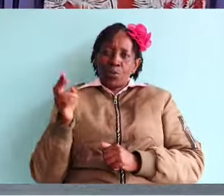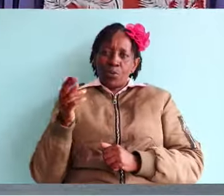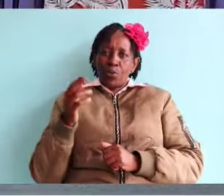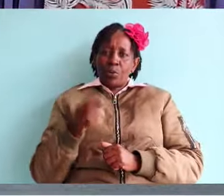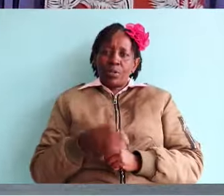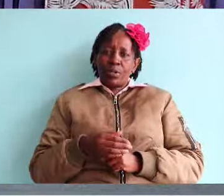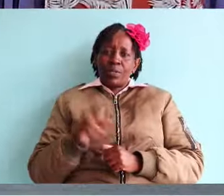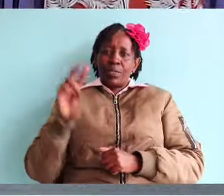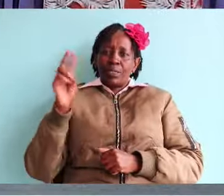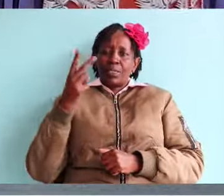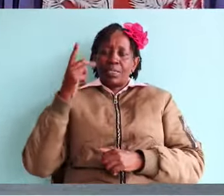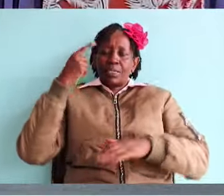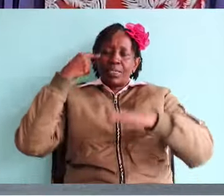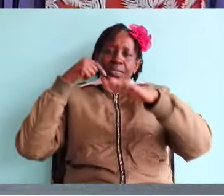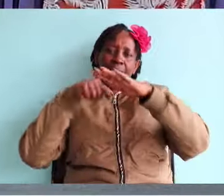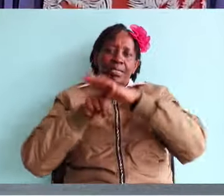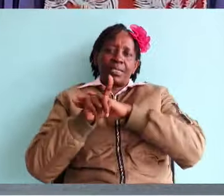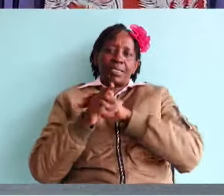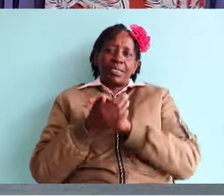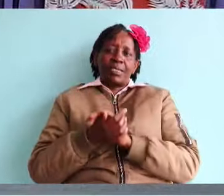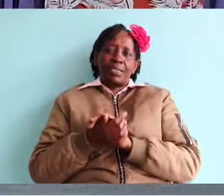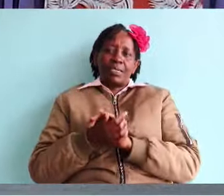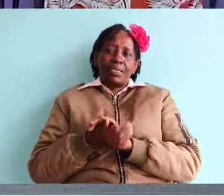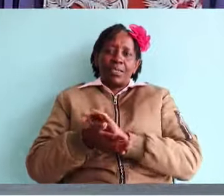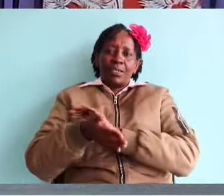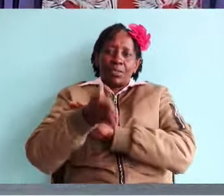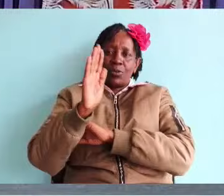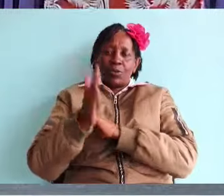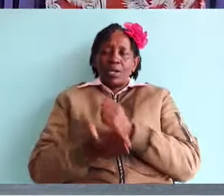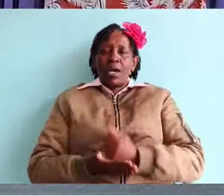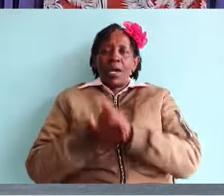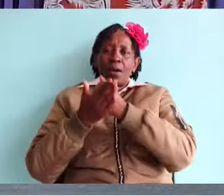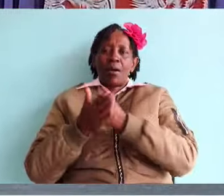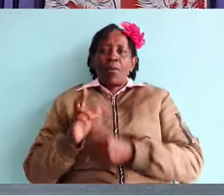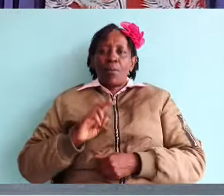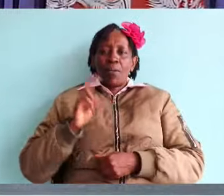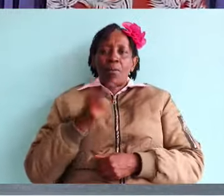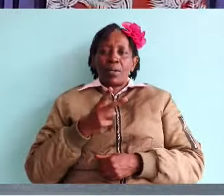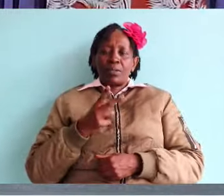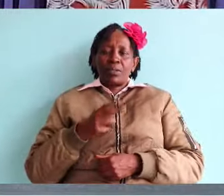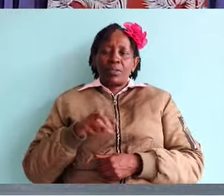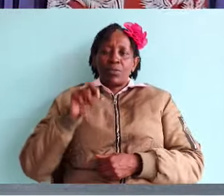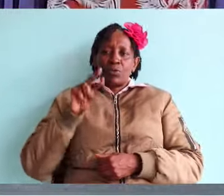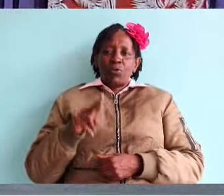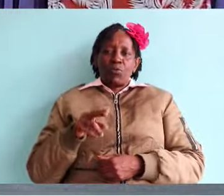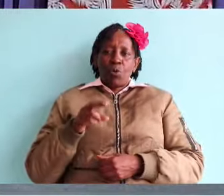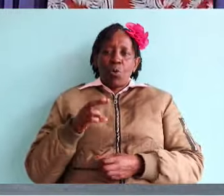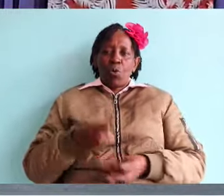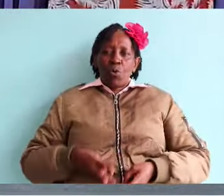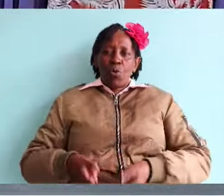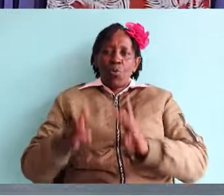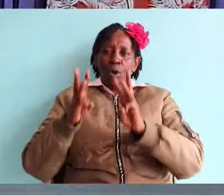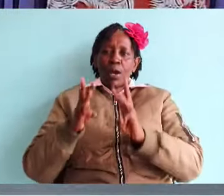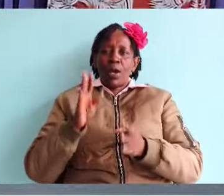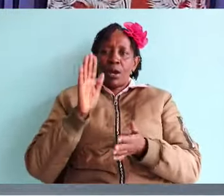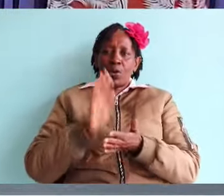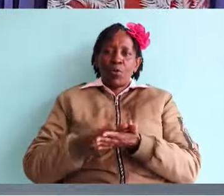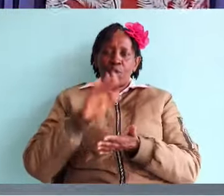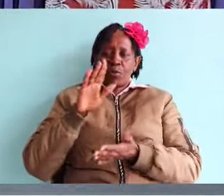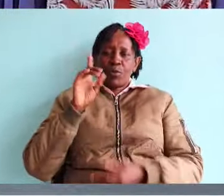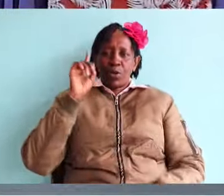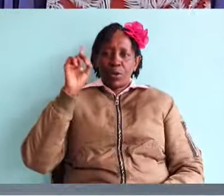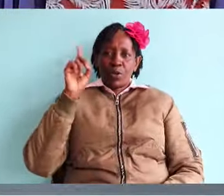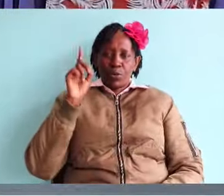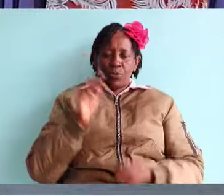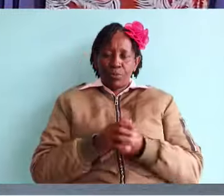true. And God, help us, Lord, to walk in a way that glorifies your name. The goal of our calling is not the